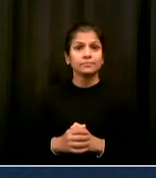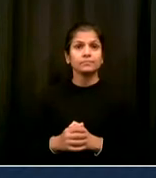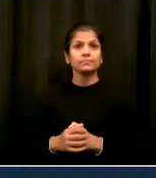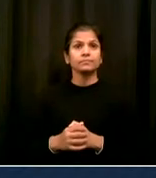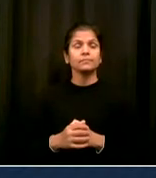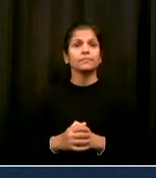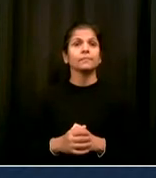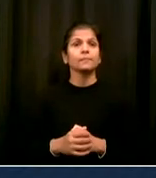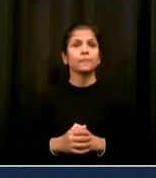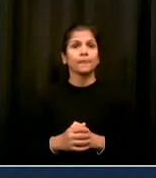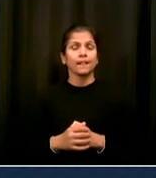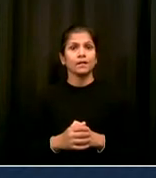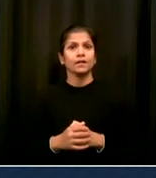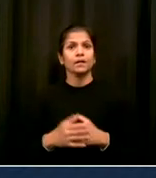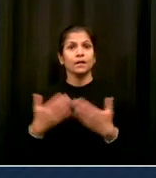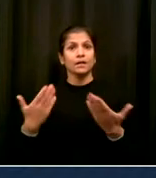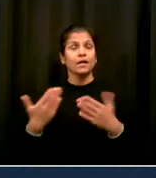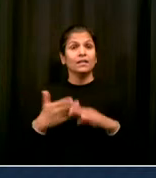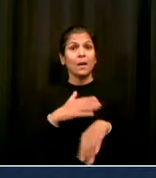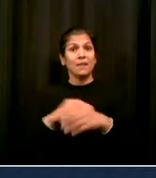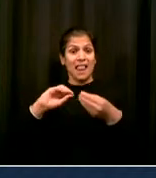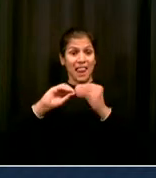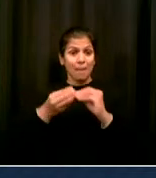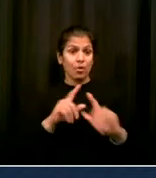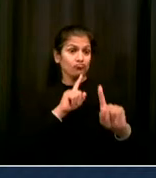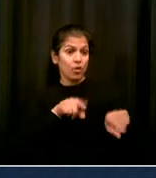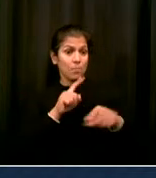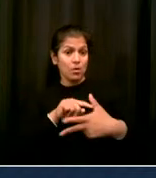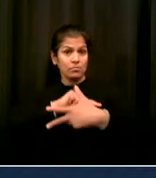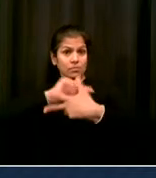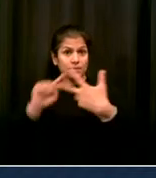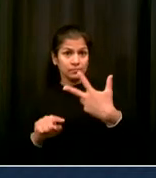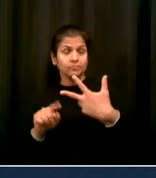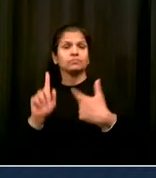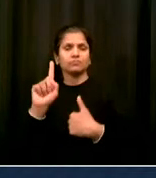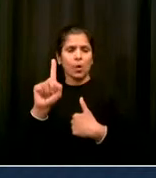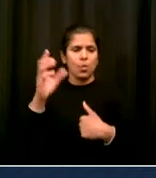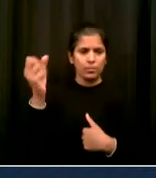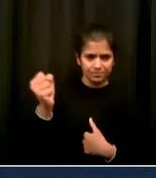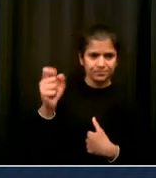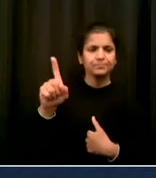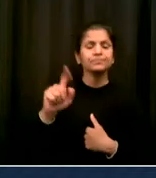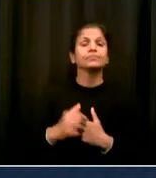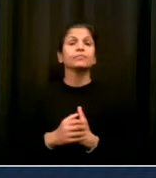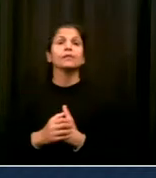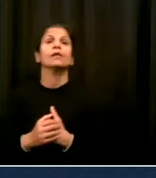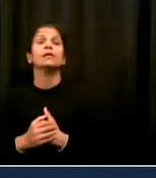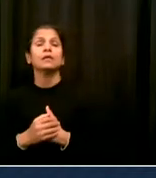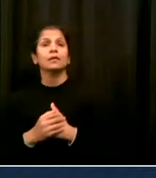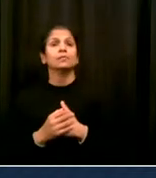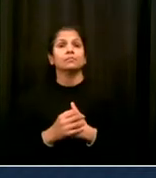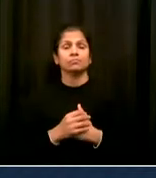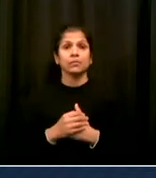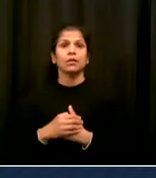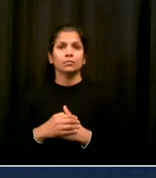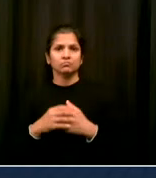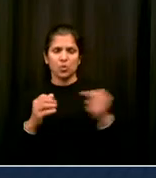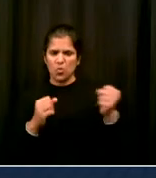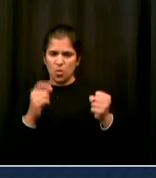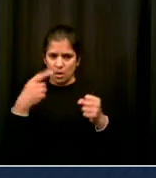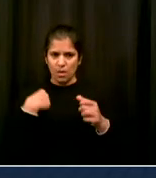what we do every single day, which is our daily indicators, I do want to take a moment, since it's a very special time of